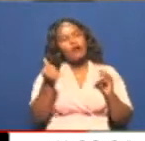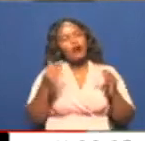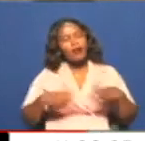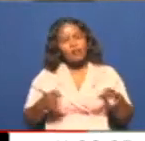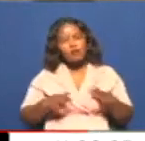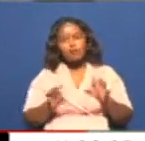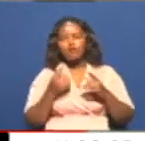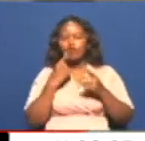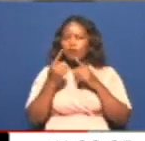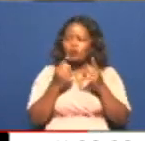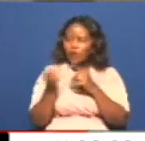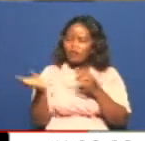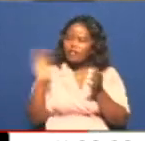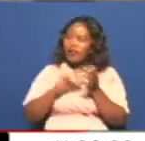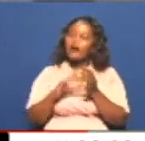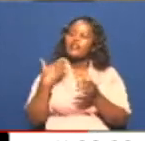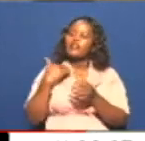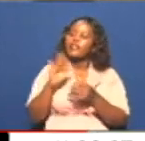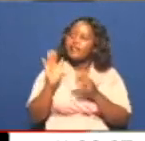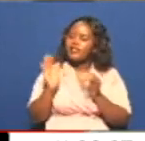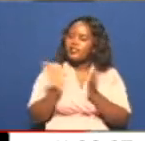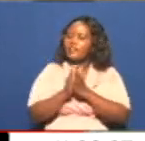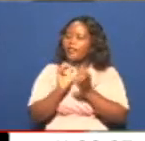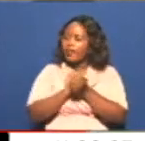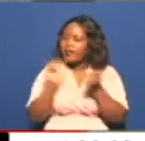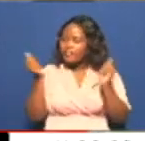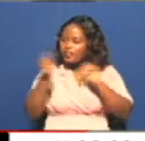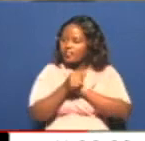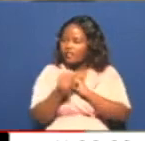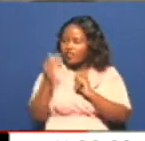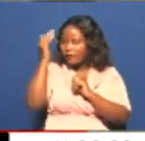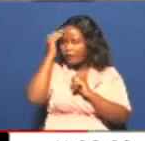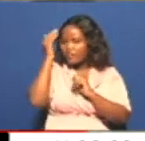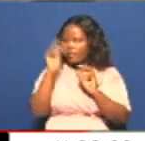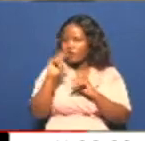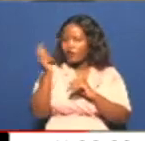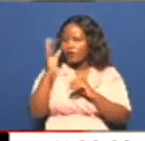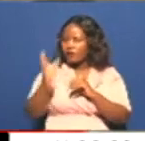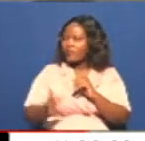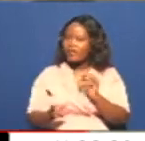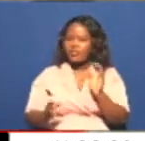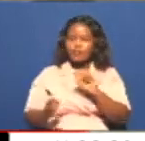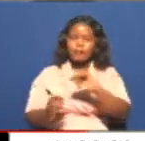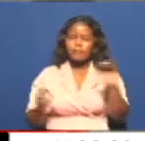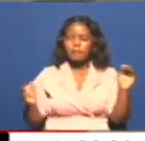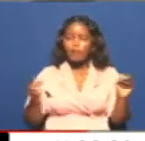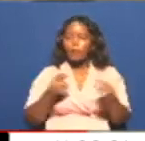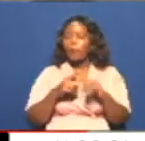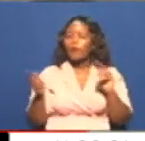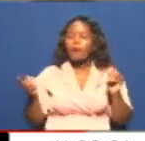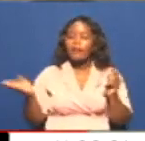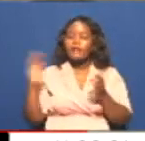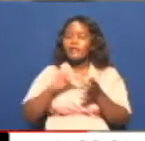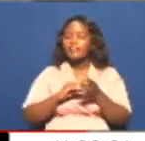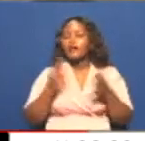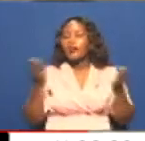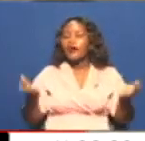spewing hate, mm-hmm. and changing the mentality of Kenyans. Mm-hmm. But again, our politics have